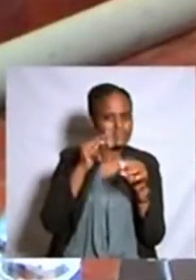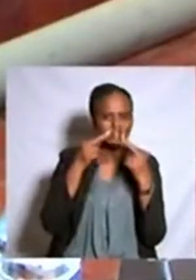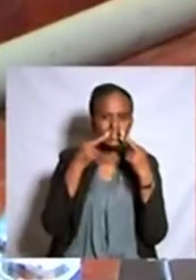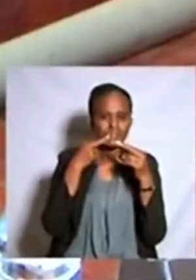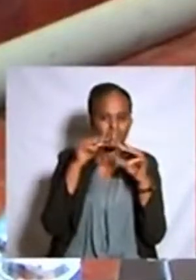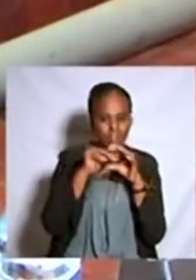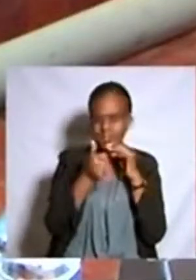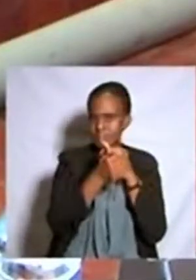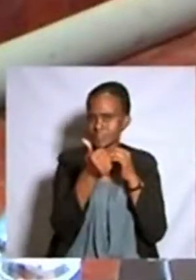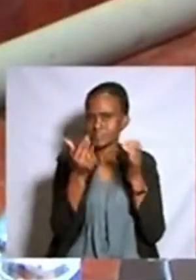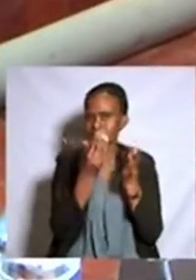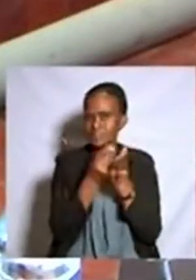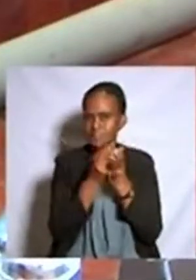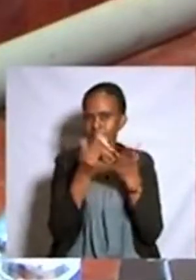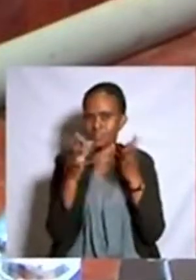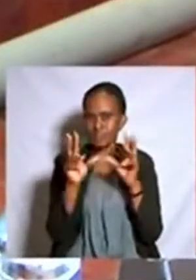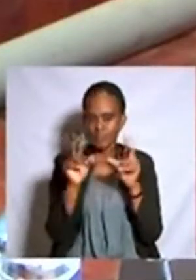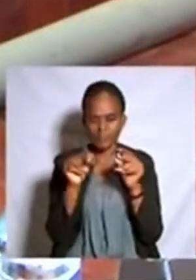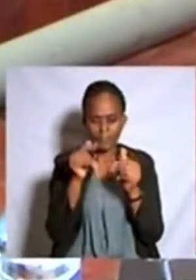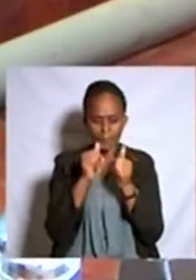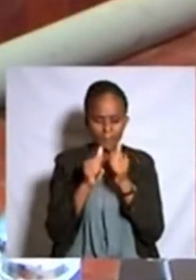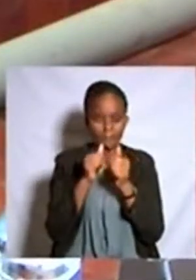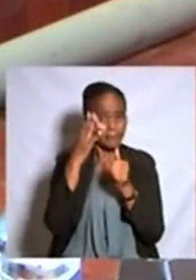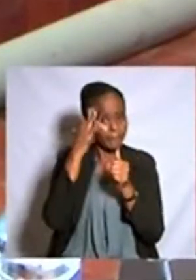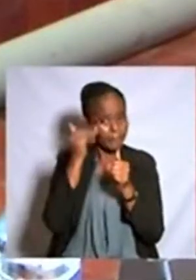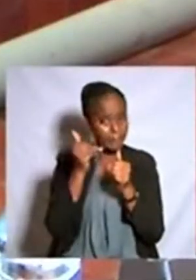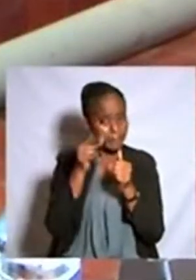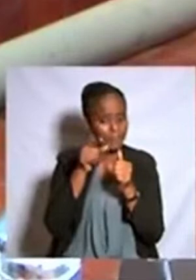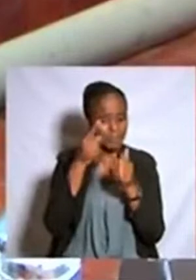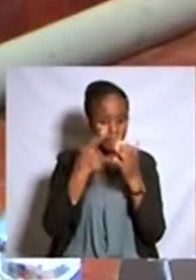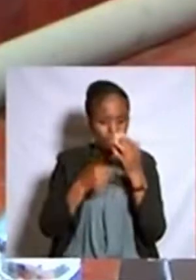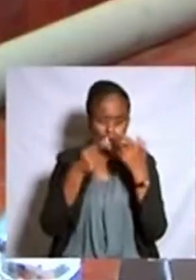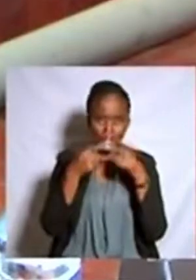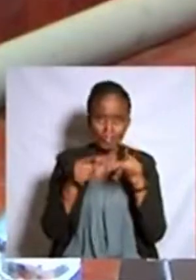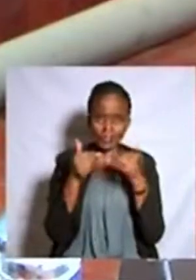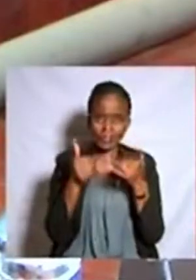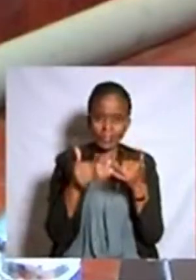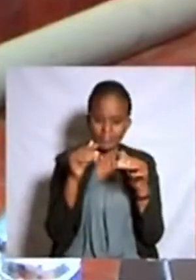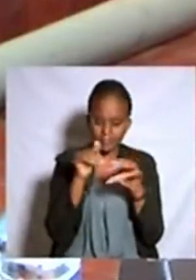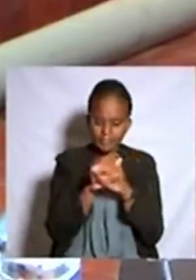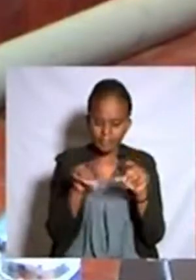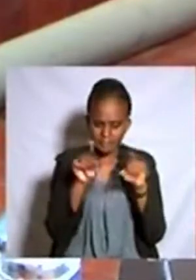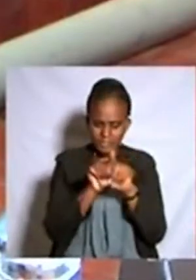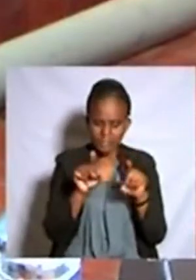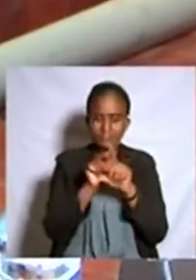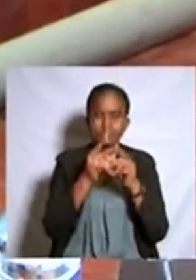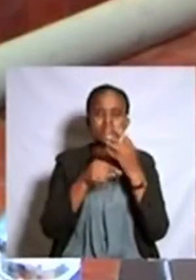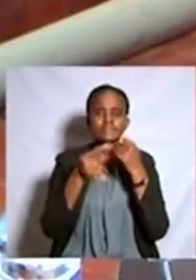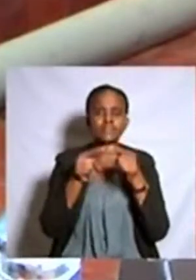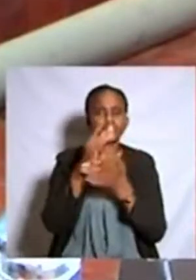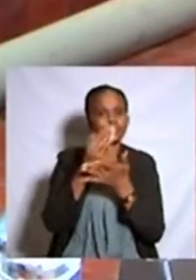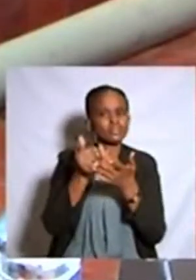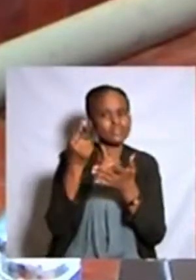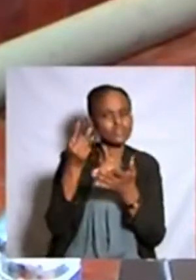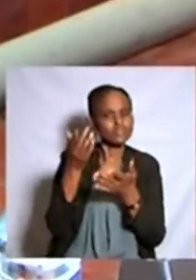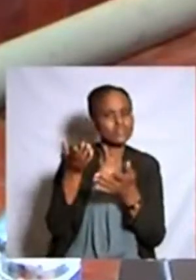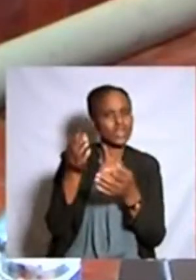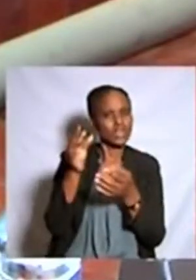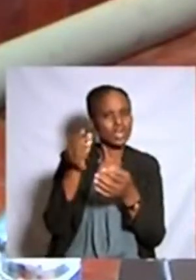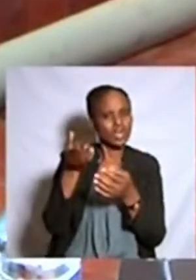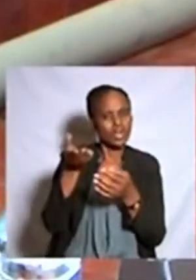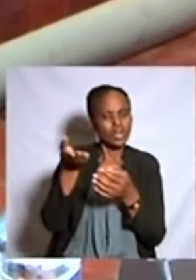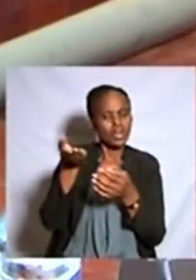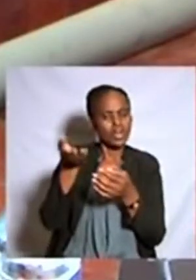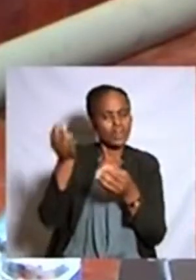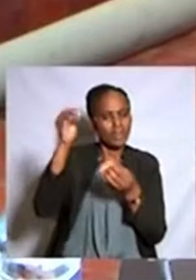in any financial loss because what happened in this particular instance is somebody got a top-up. Instead